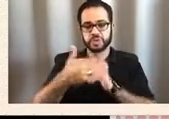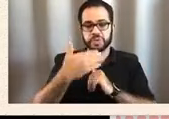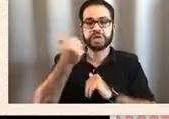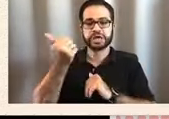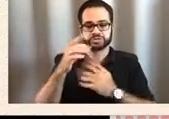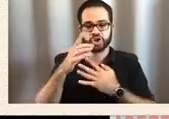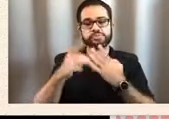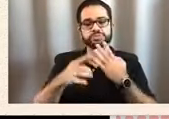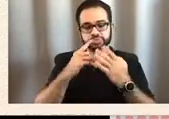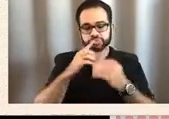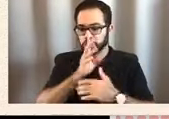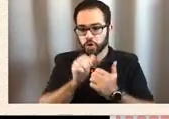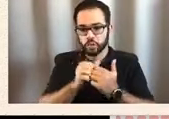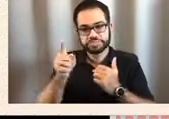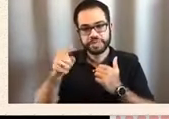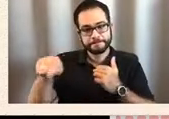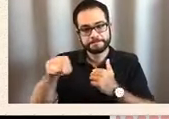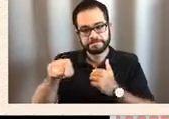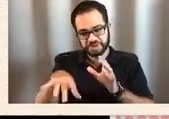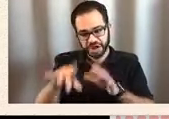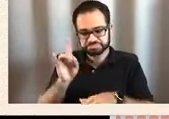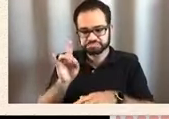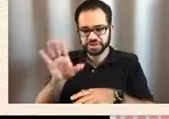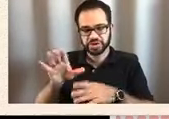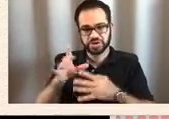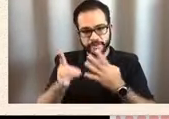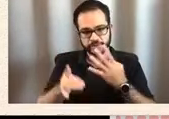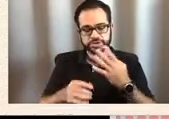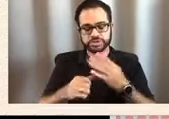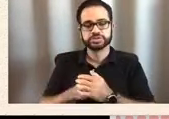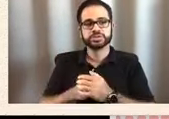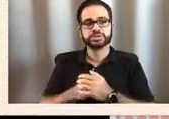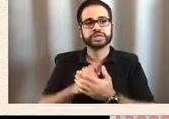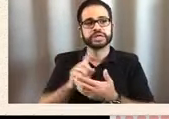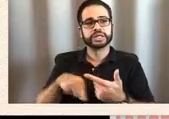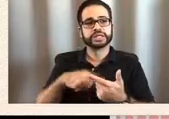And just realizing that,